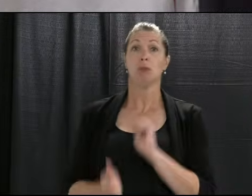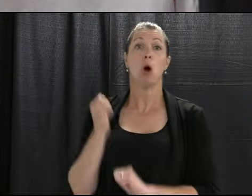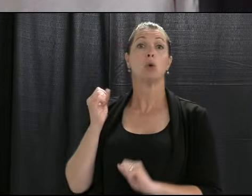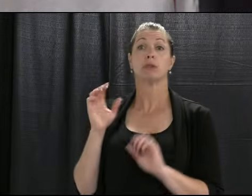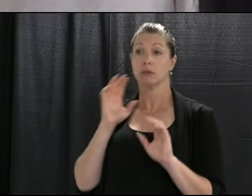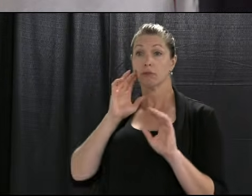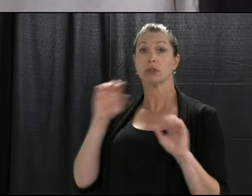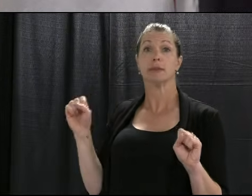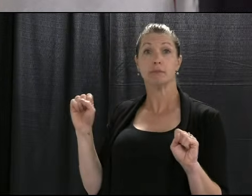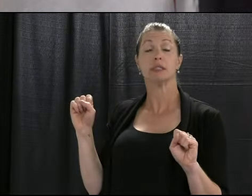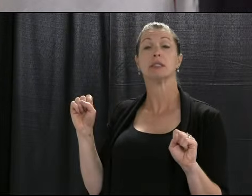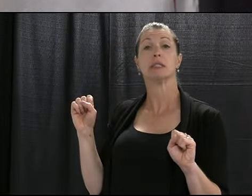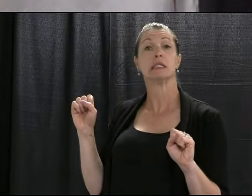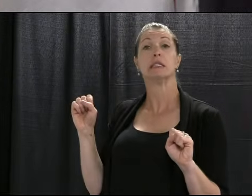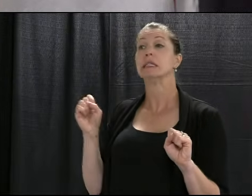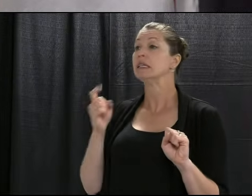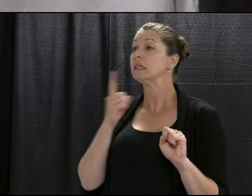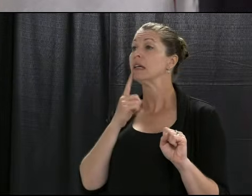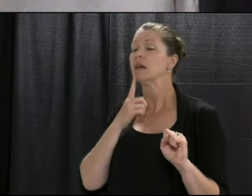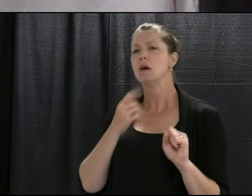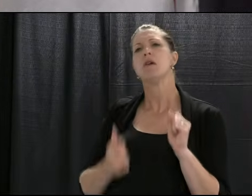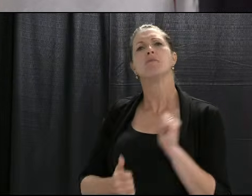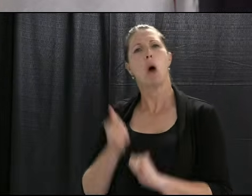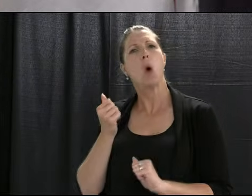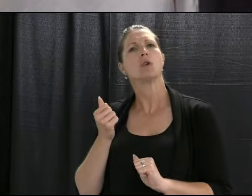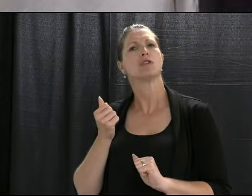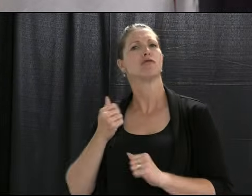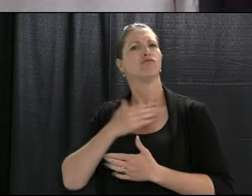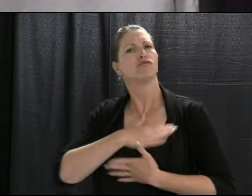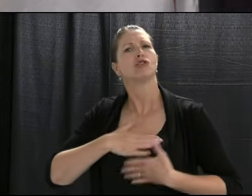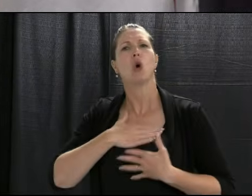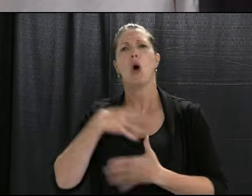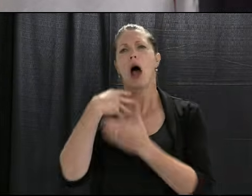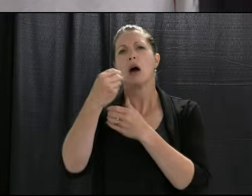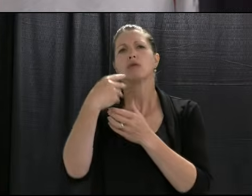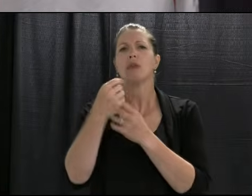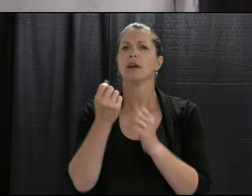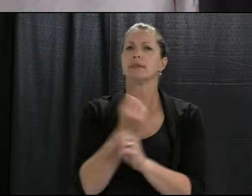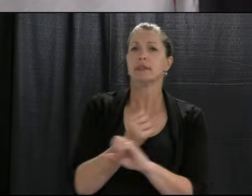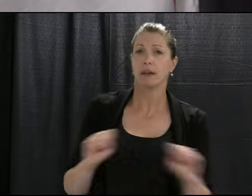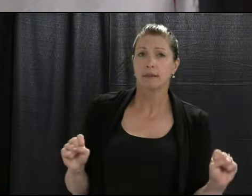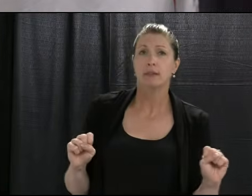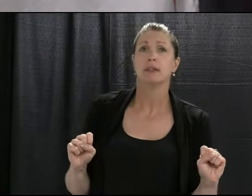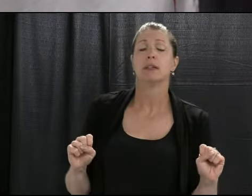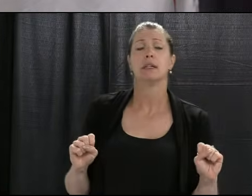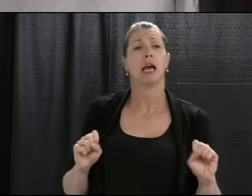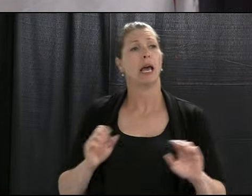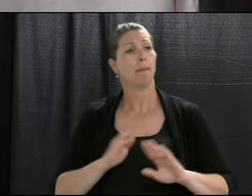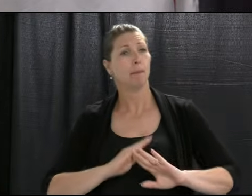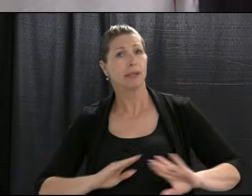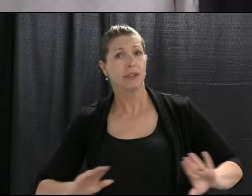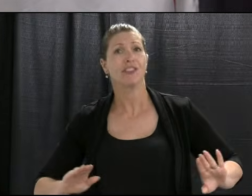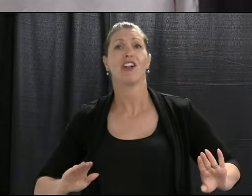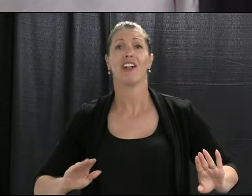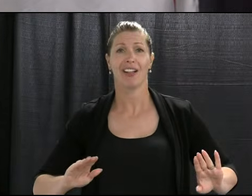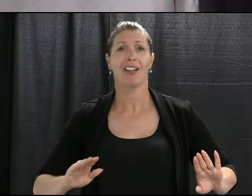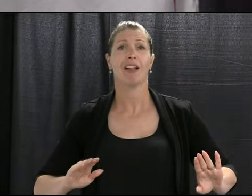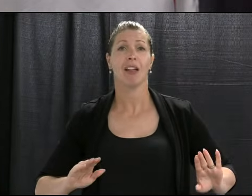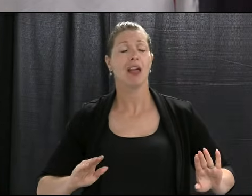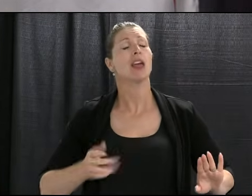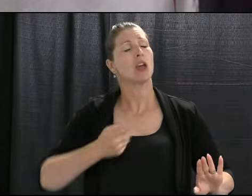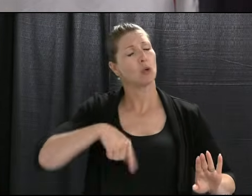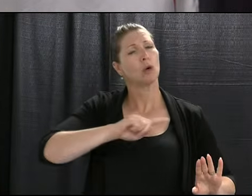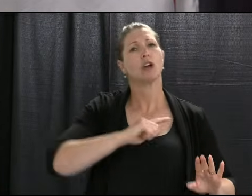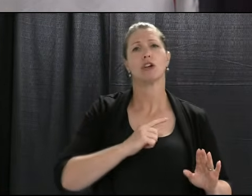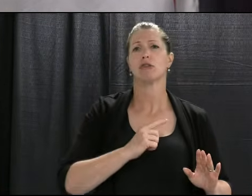of Newfoundlanders and Labradorians are keen to enjoy the outdoors safely and peacefully. And we are doing our